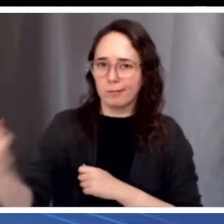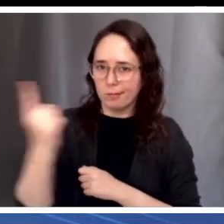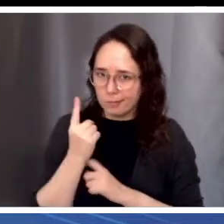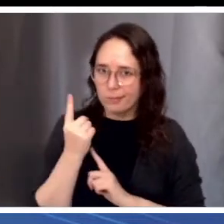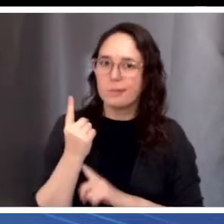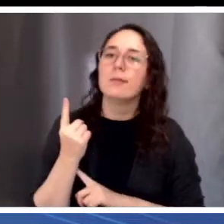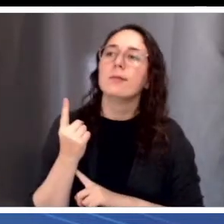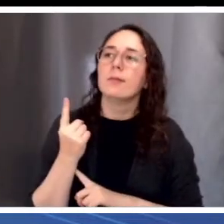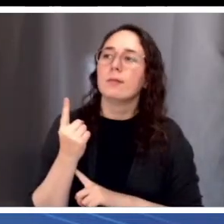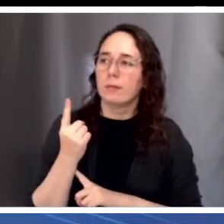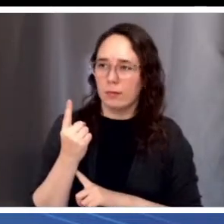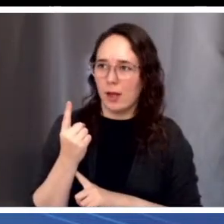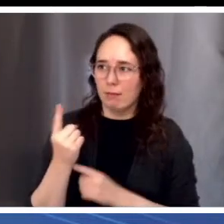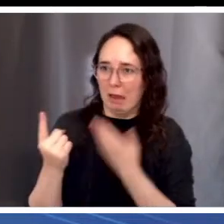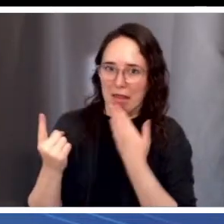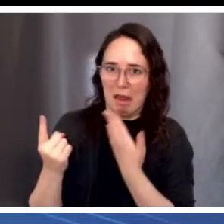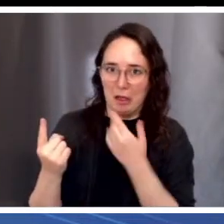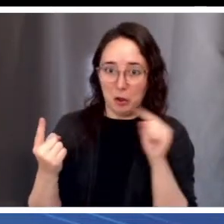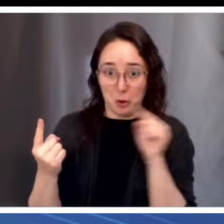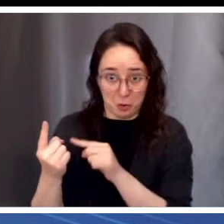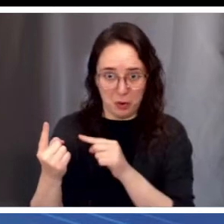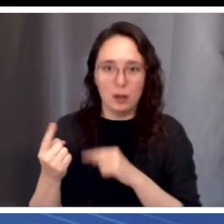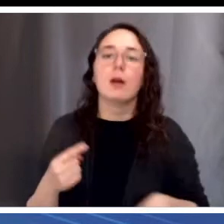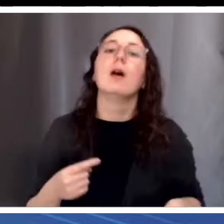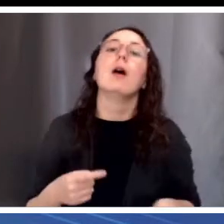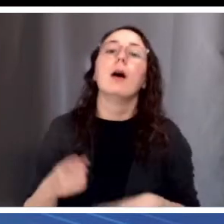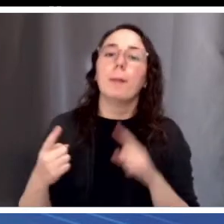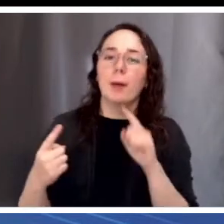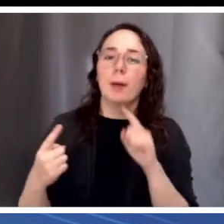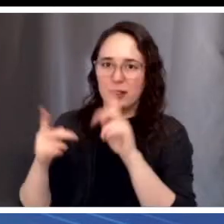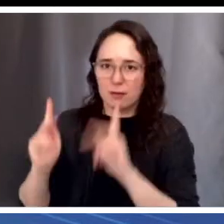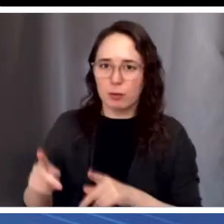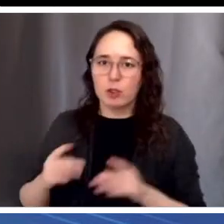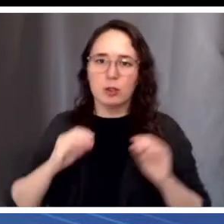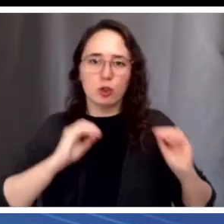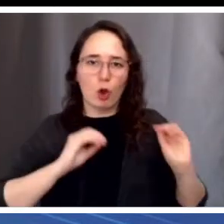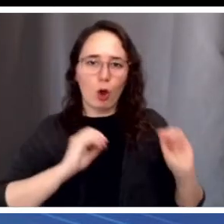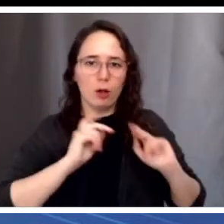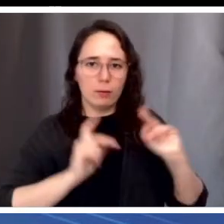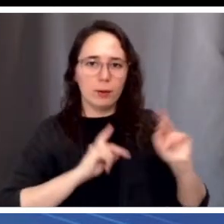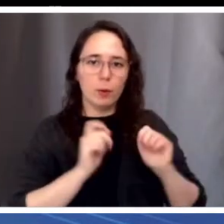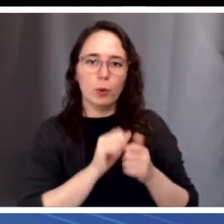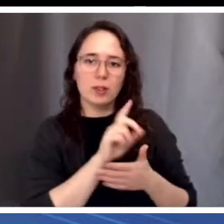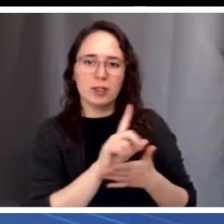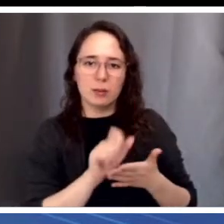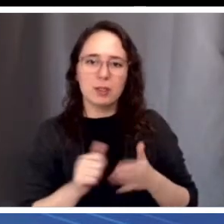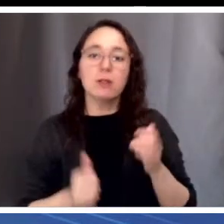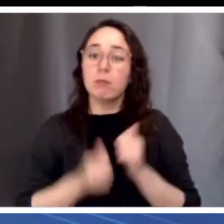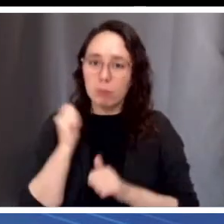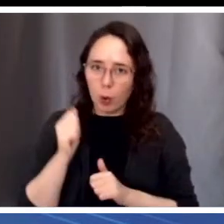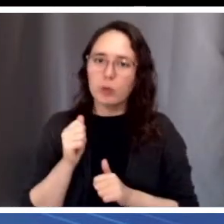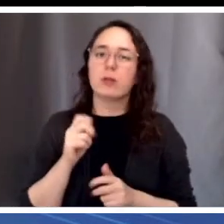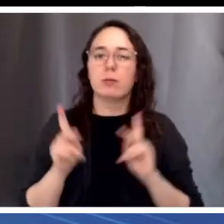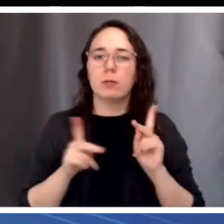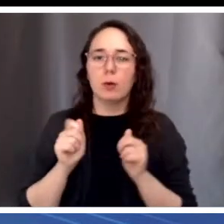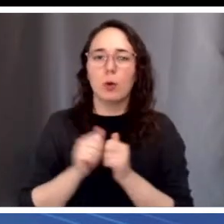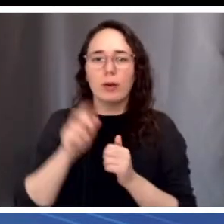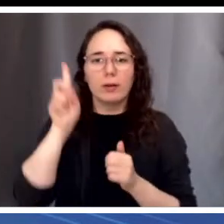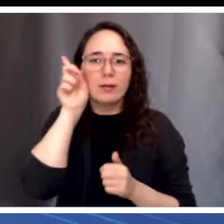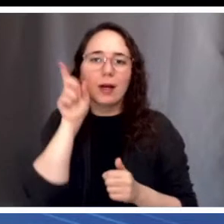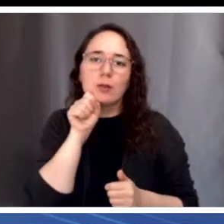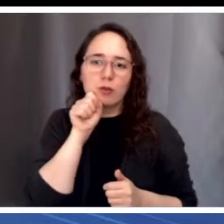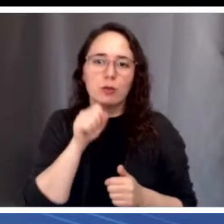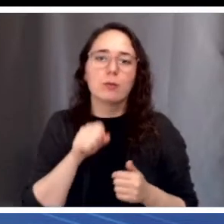who actually teaches people with disabilities, primarily a lot with Down syndrome in acting and